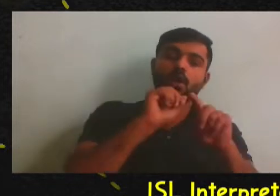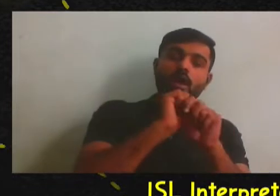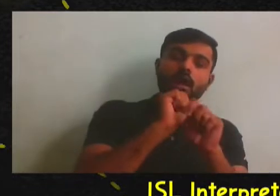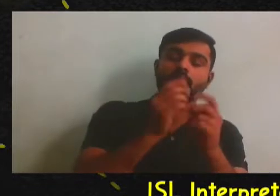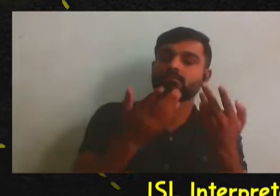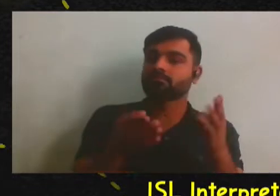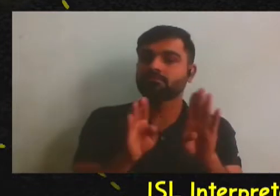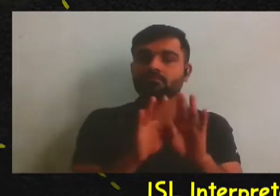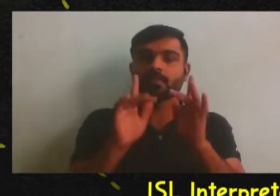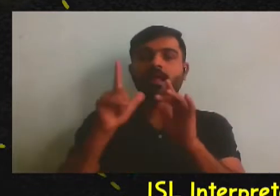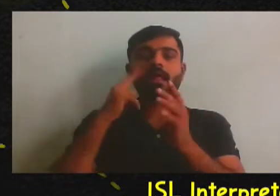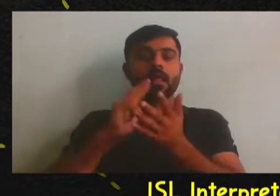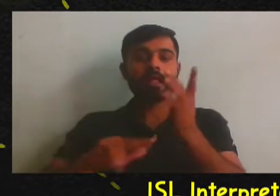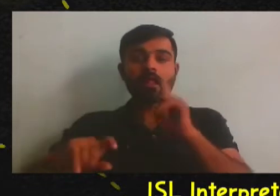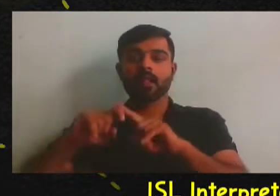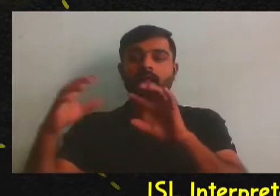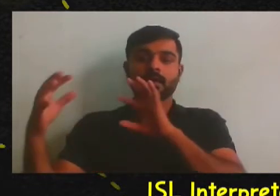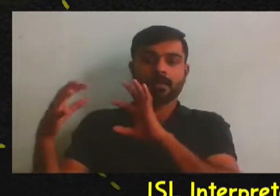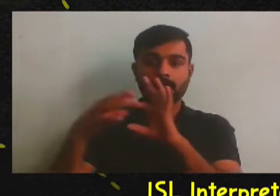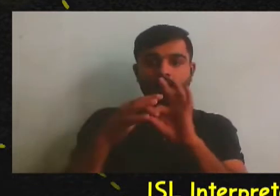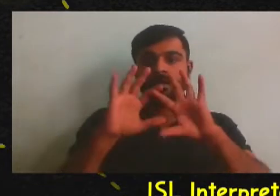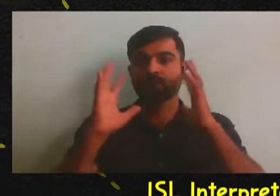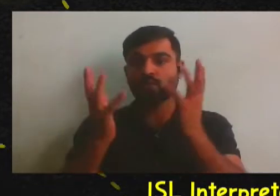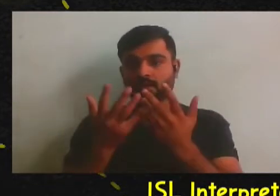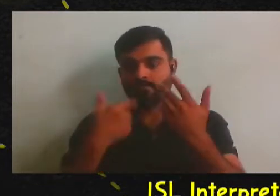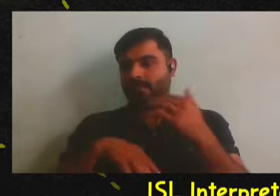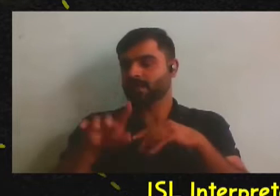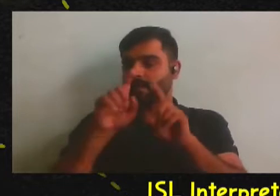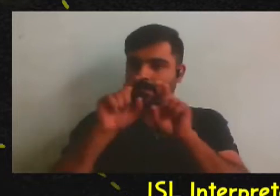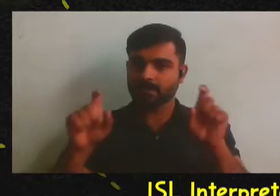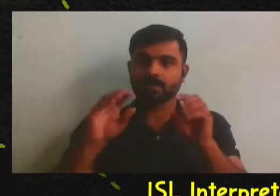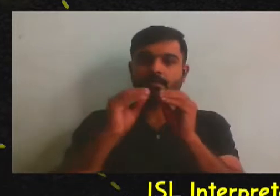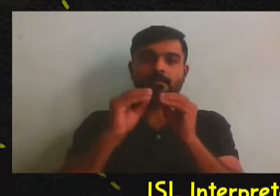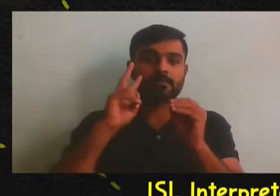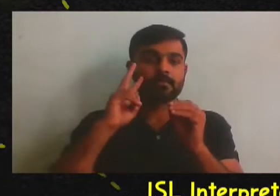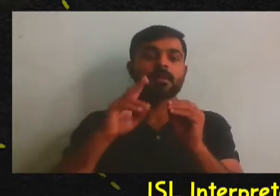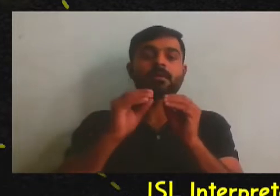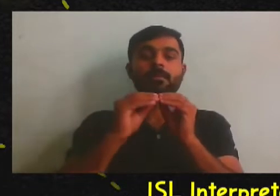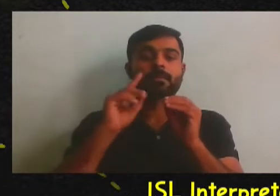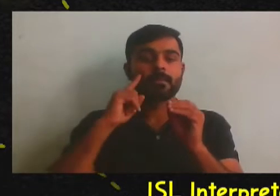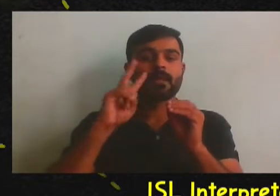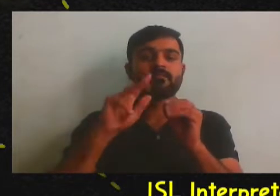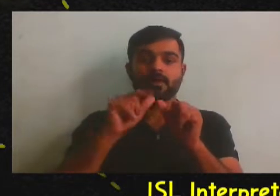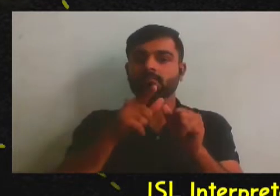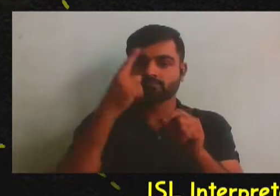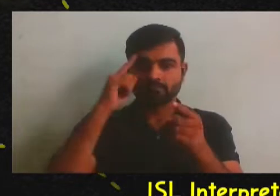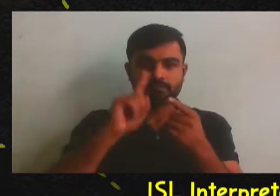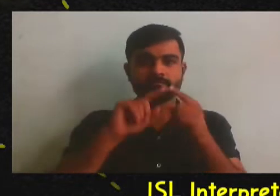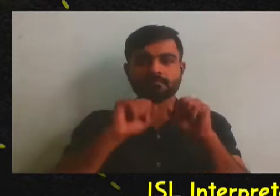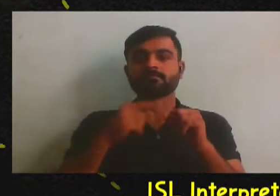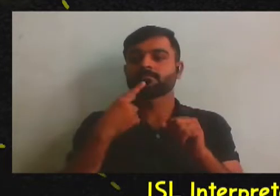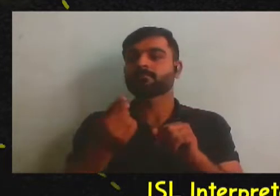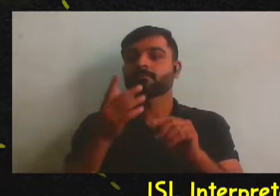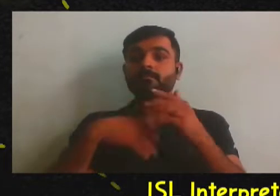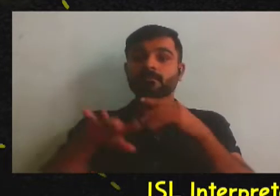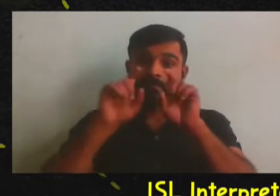way, link to this continuum of this online universe. But clearly, we were greenhorns. We didn't know enough. But what was